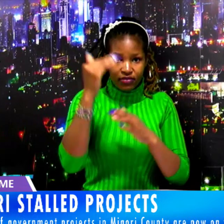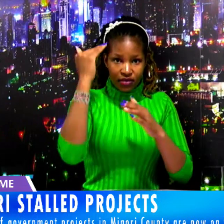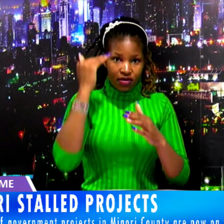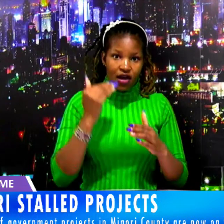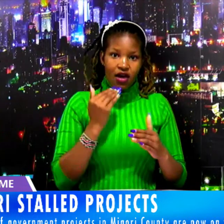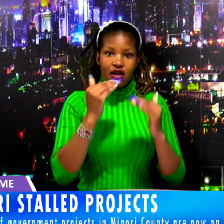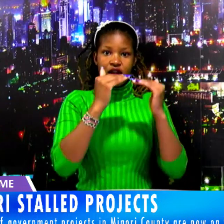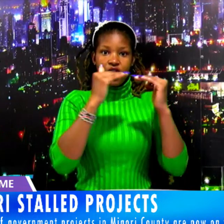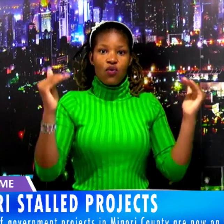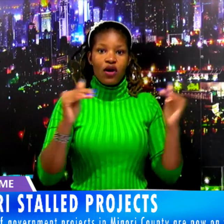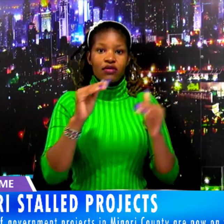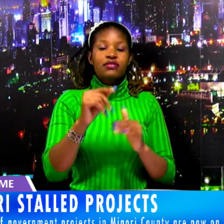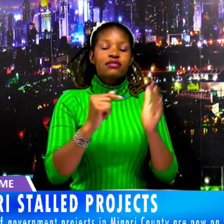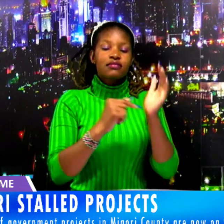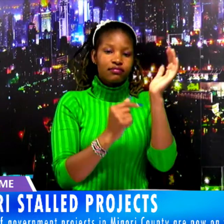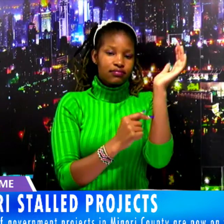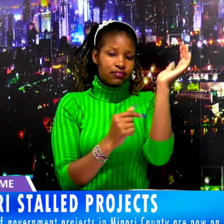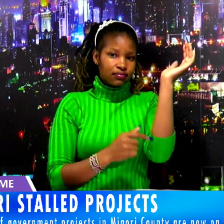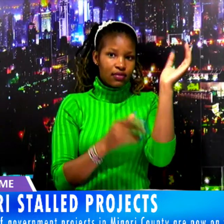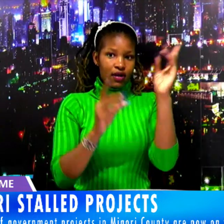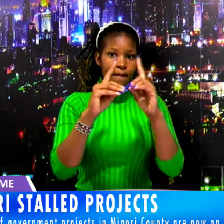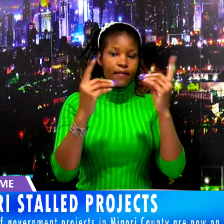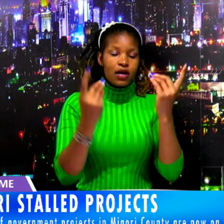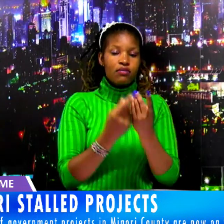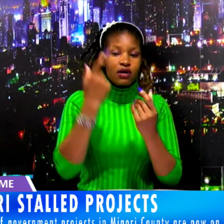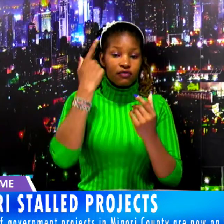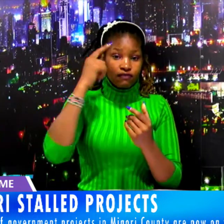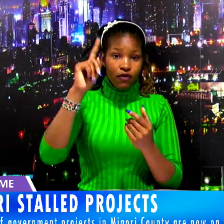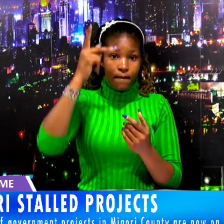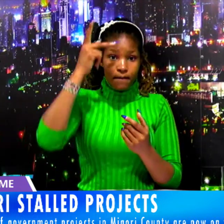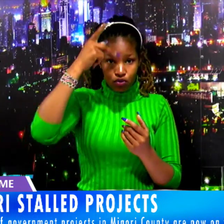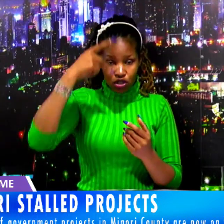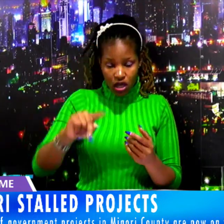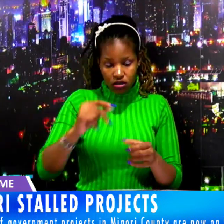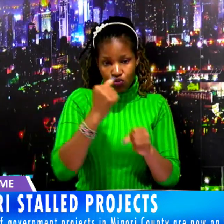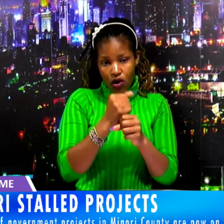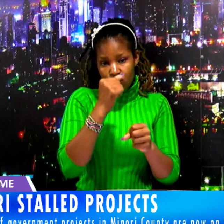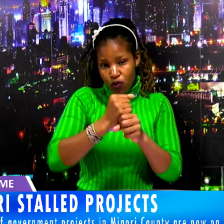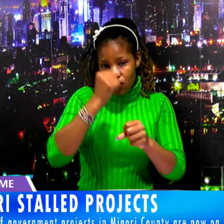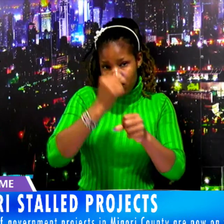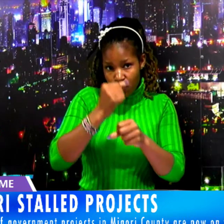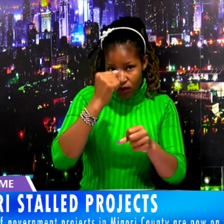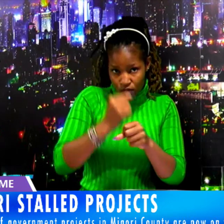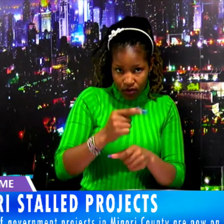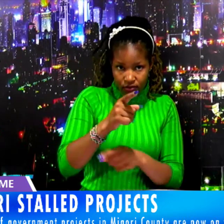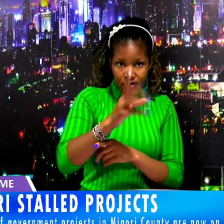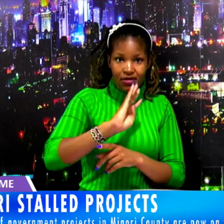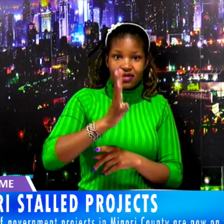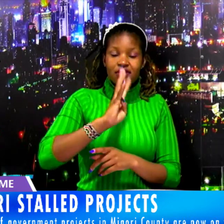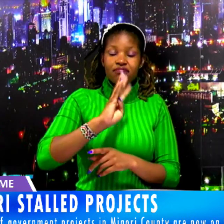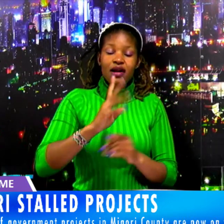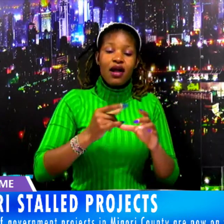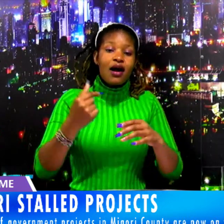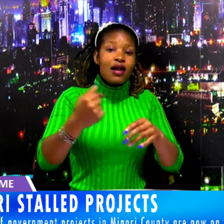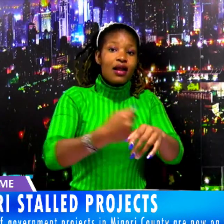and the Migori County Headquarters State Department for Public Works.